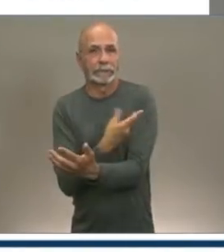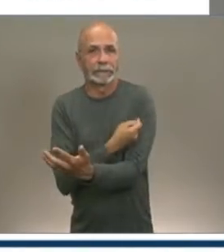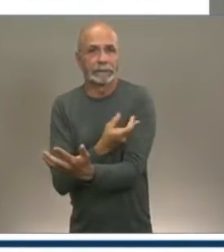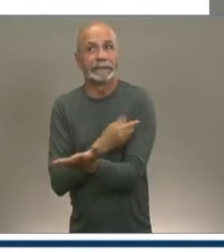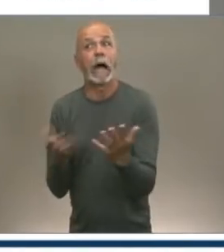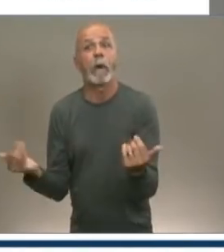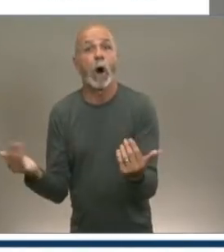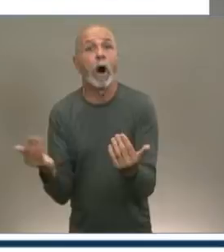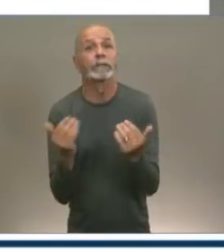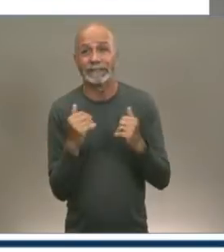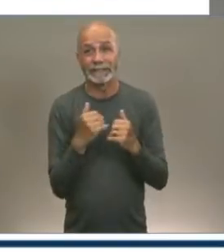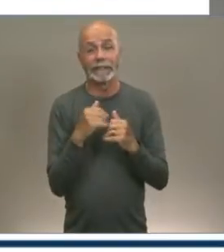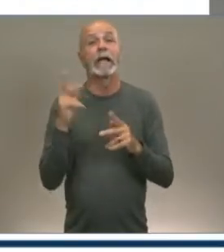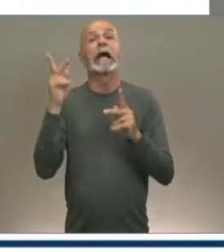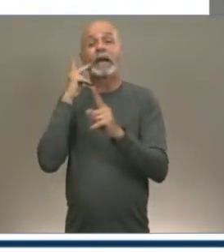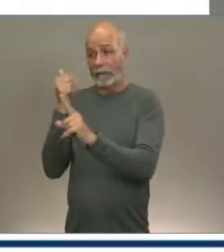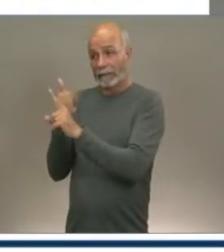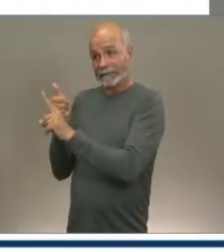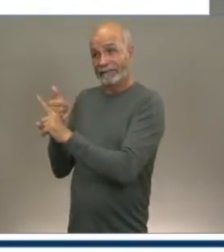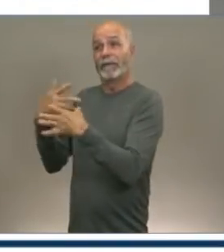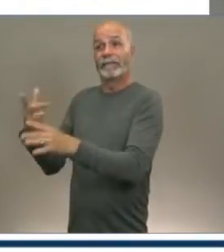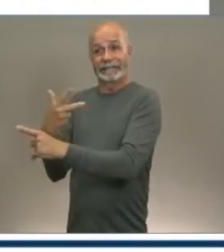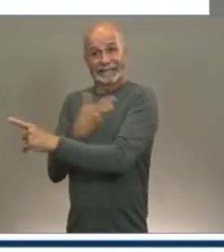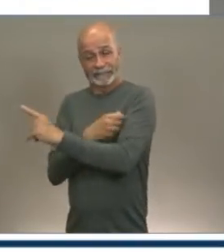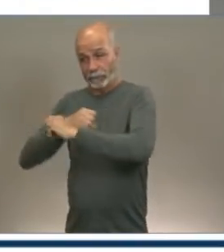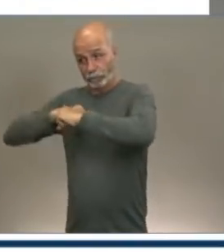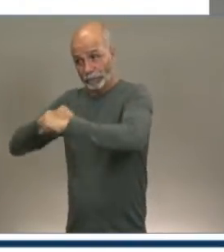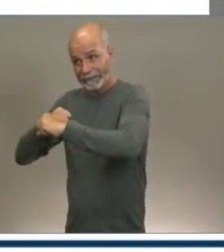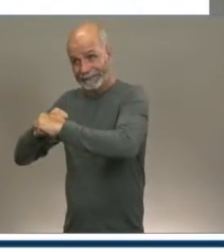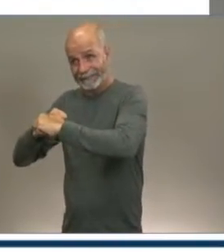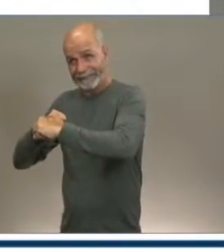and each other, we're going to start to see things that